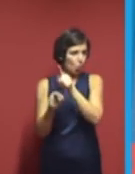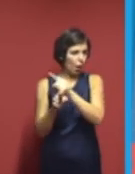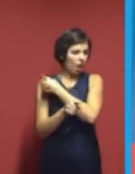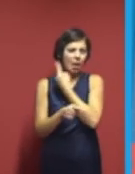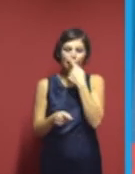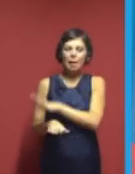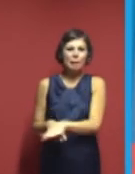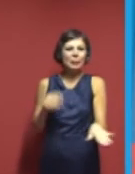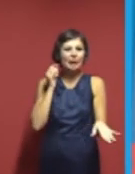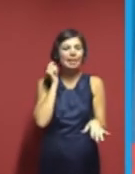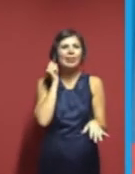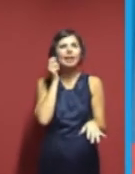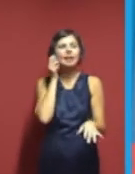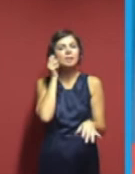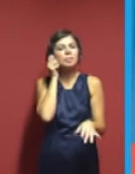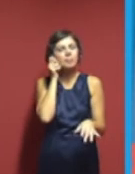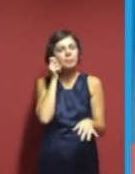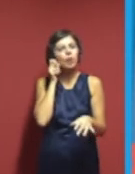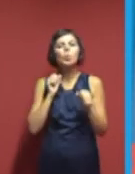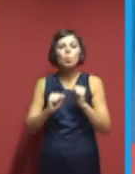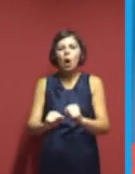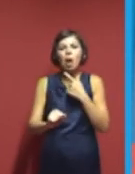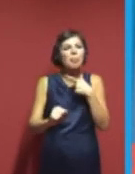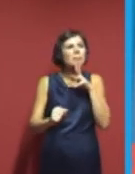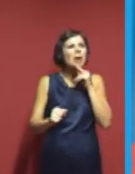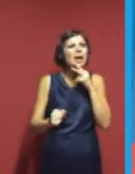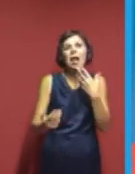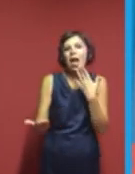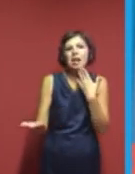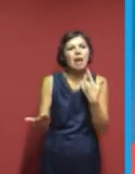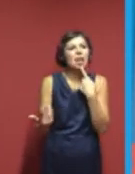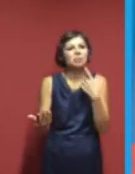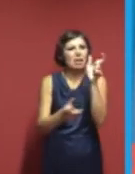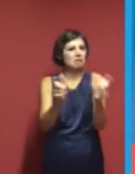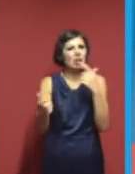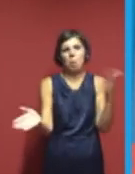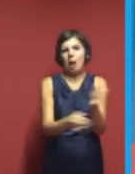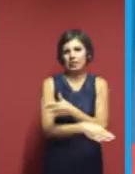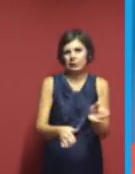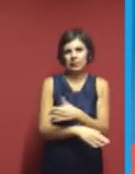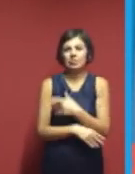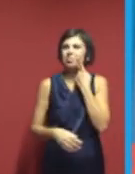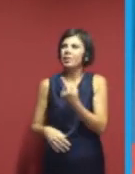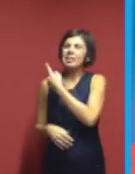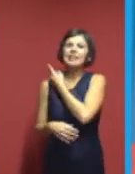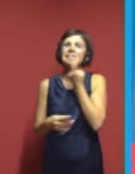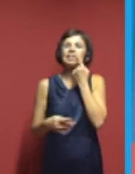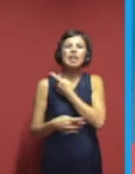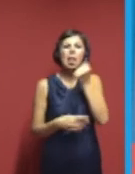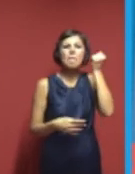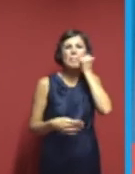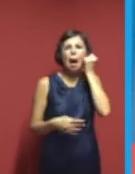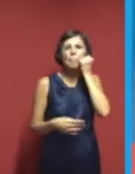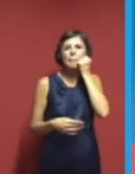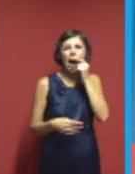think this tweet sums it up really nicely from a mother. She said, going to Maker Kids this afternoon. My daughter says, I'm more excited than